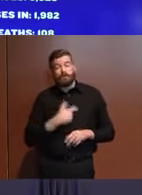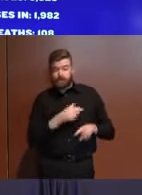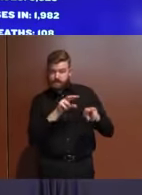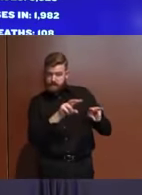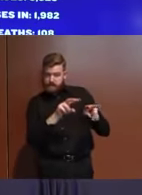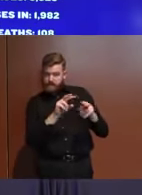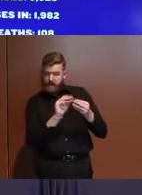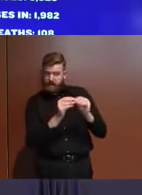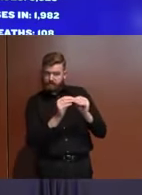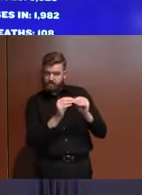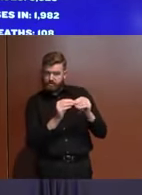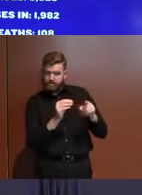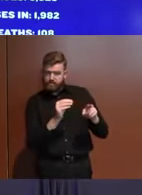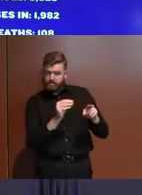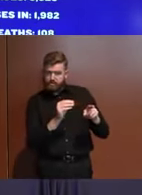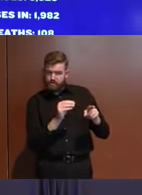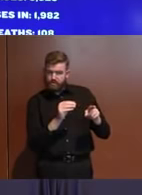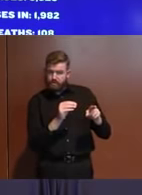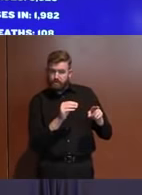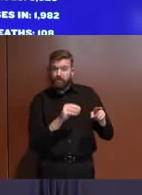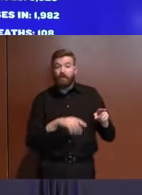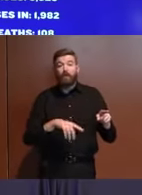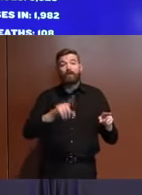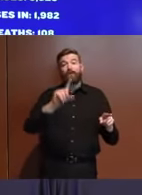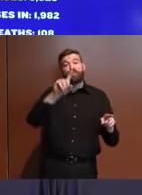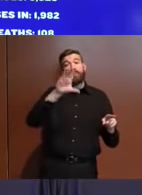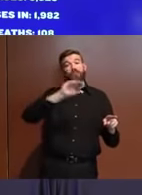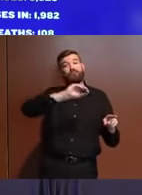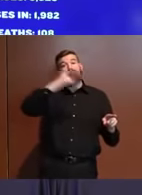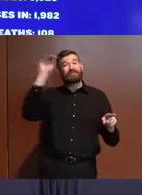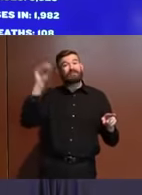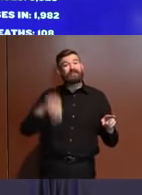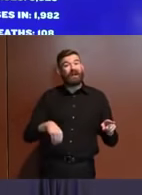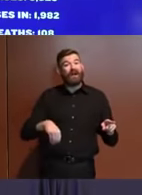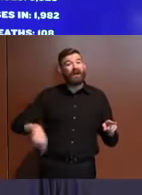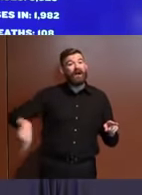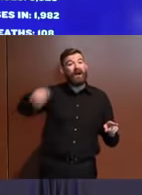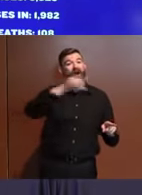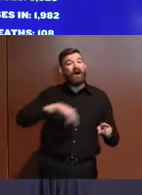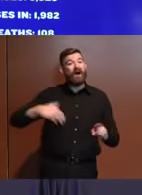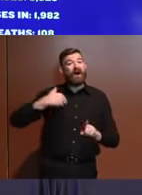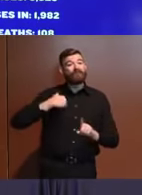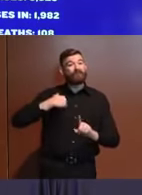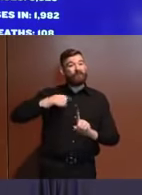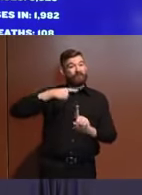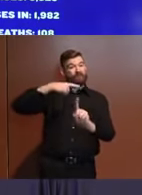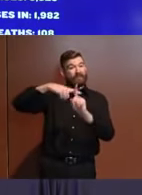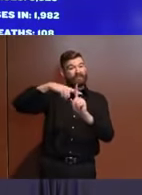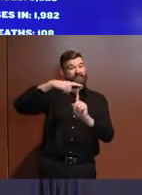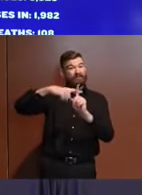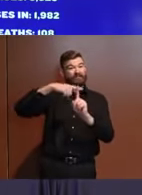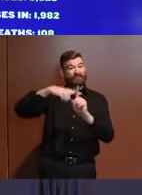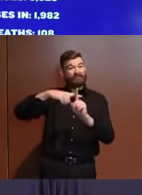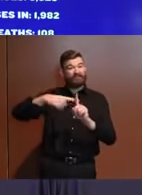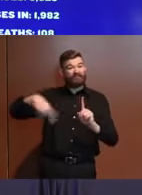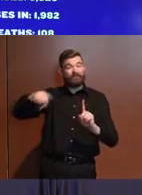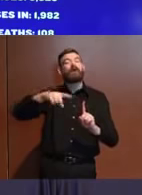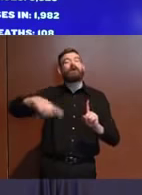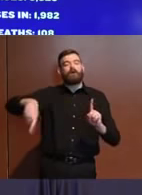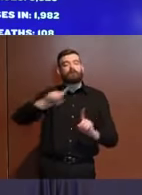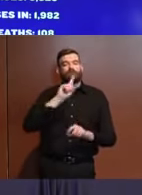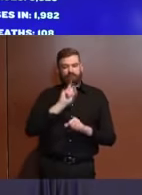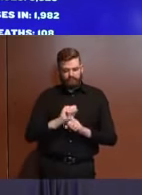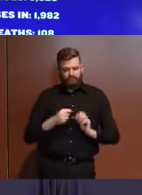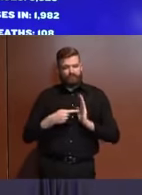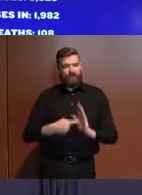the rate of positive tests among symptomatic individuals. Quite frankly, in a